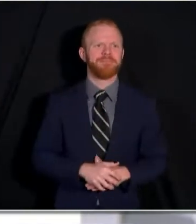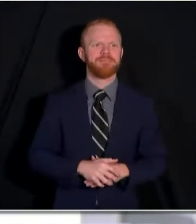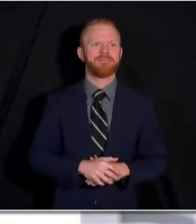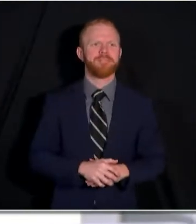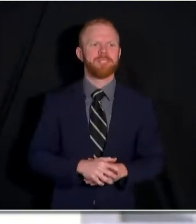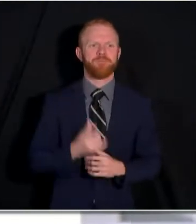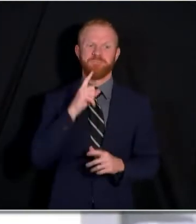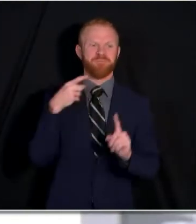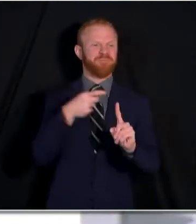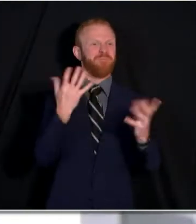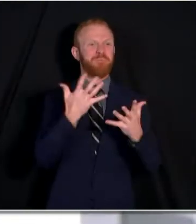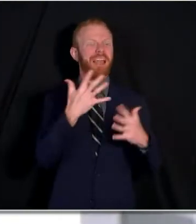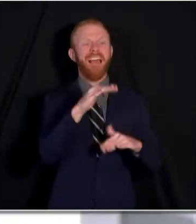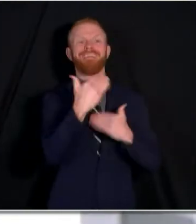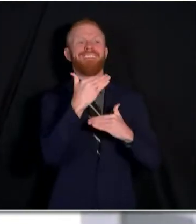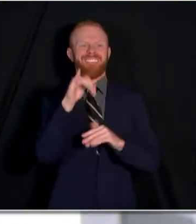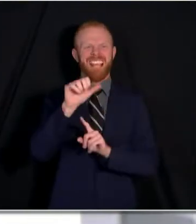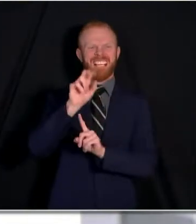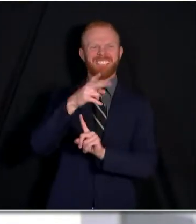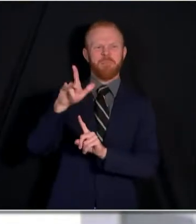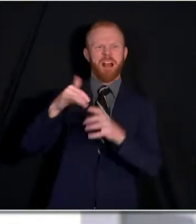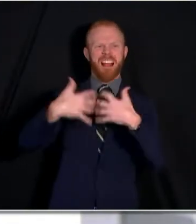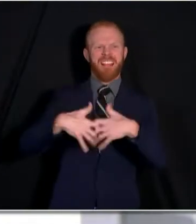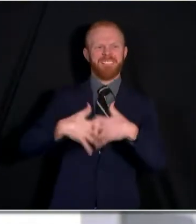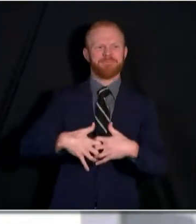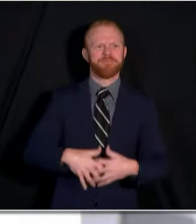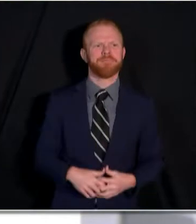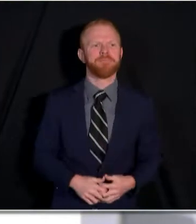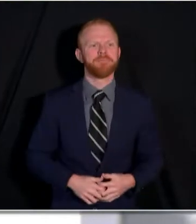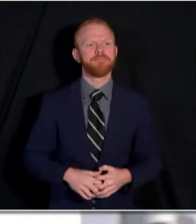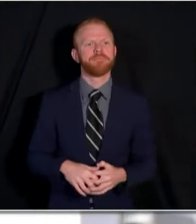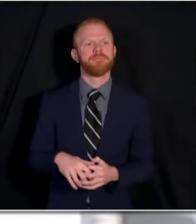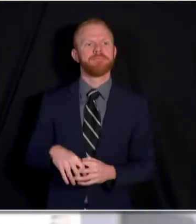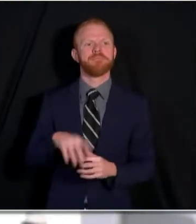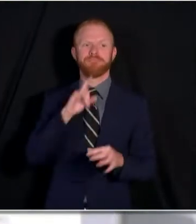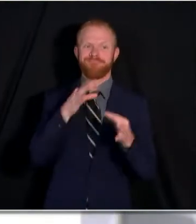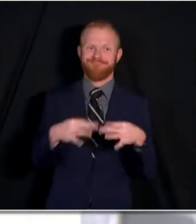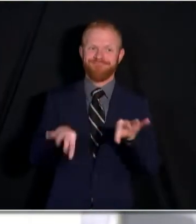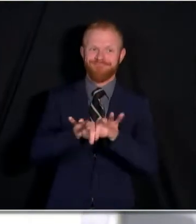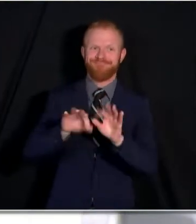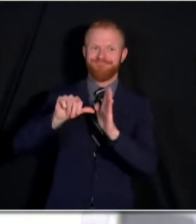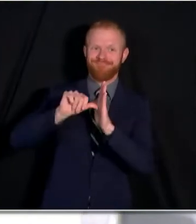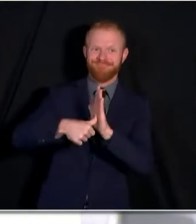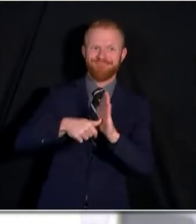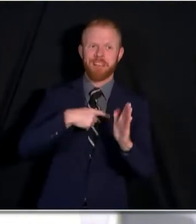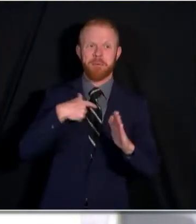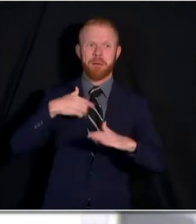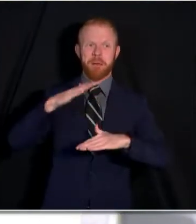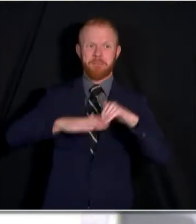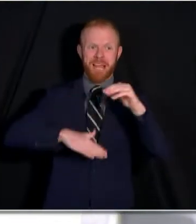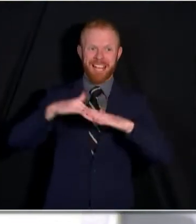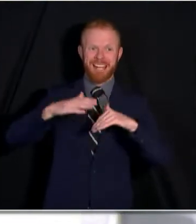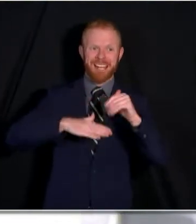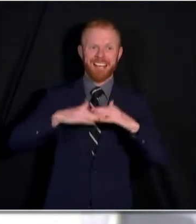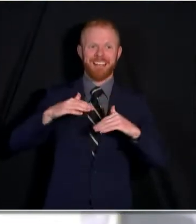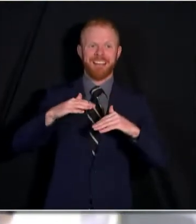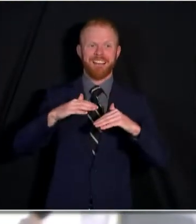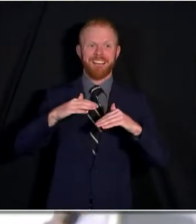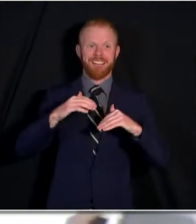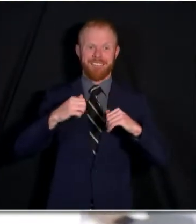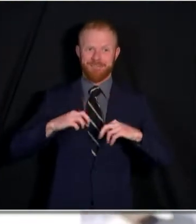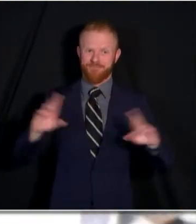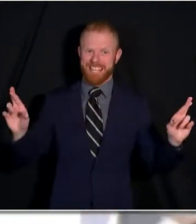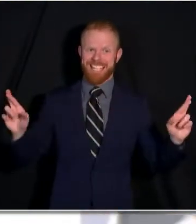said a moment ago, and this is really an important point that he emphasized, we're building the infrastructure where the only constraint